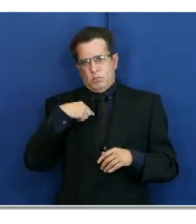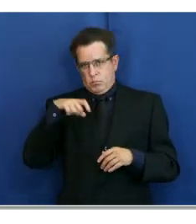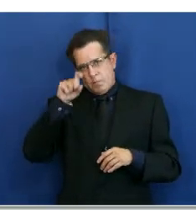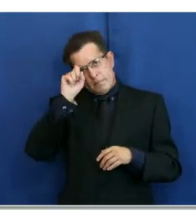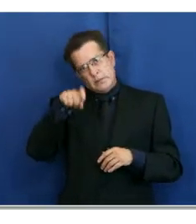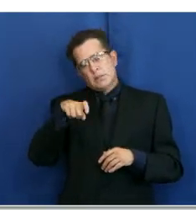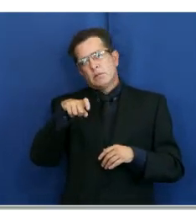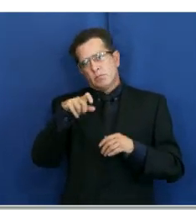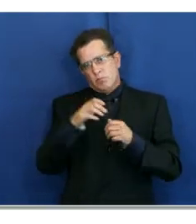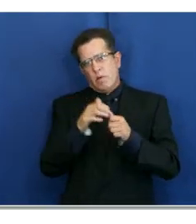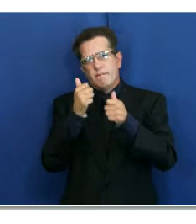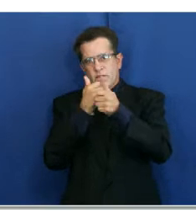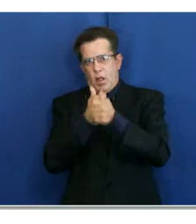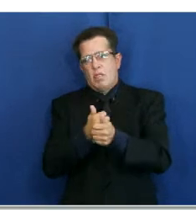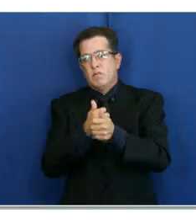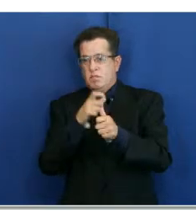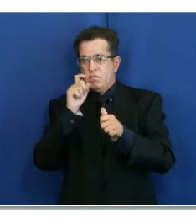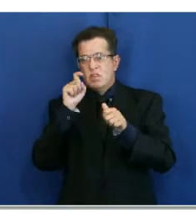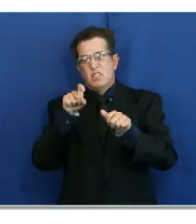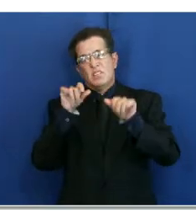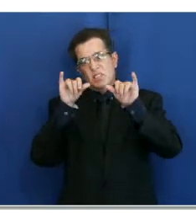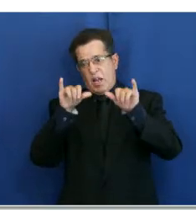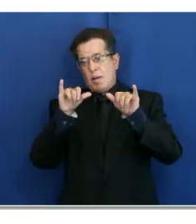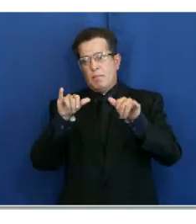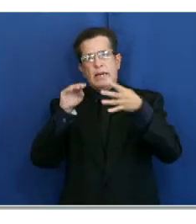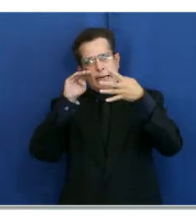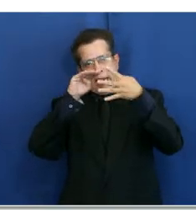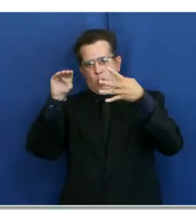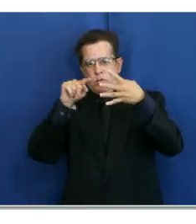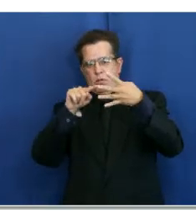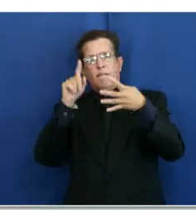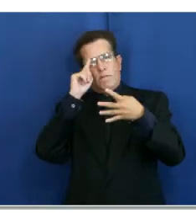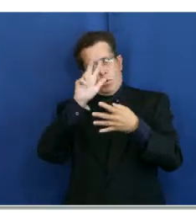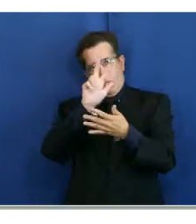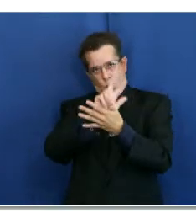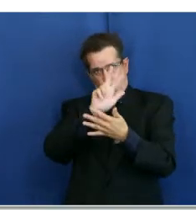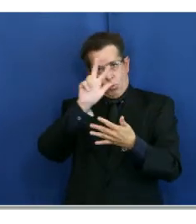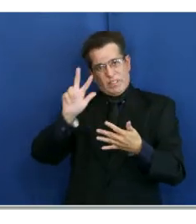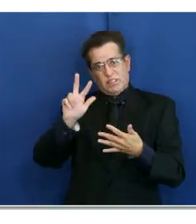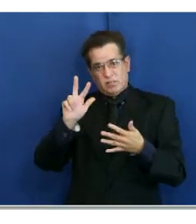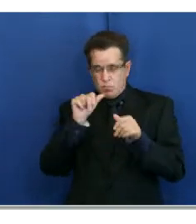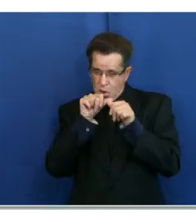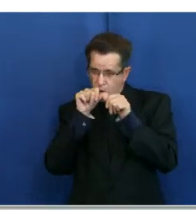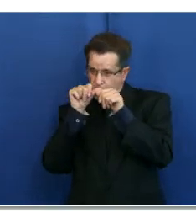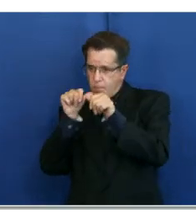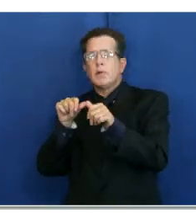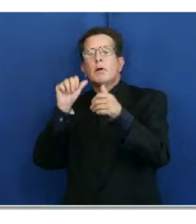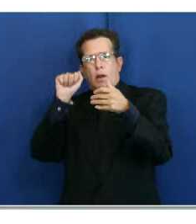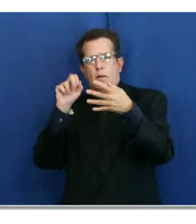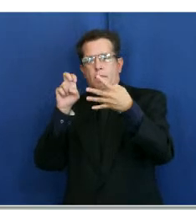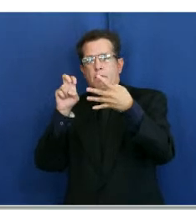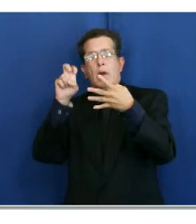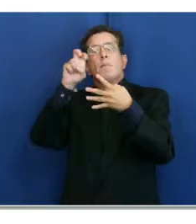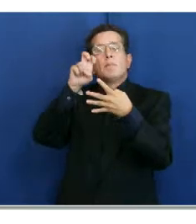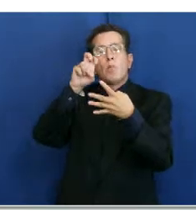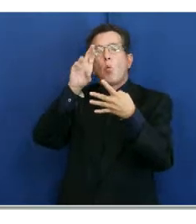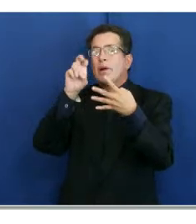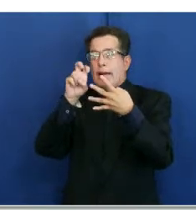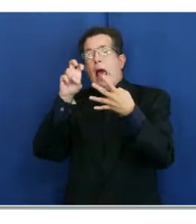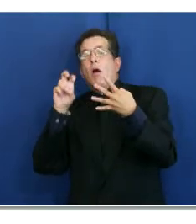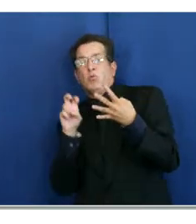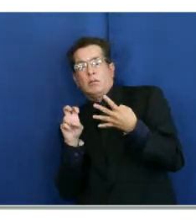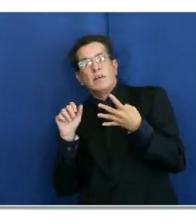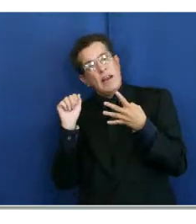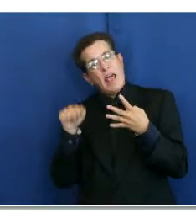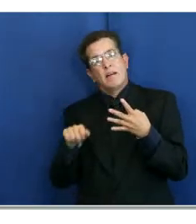maintain or remain in a tier for at least 3 weeks before moving to another tier, either up or down.